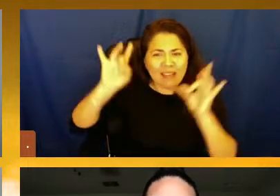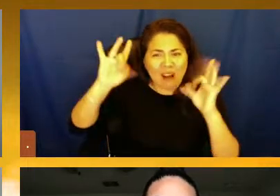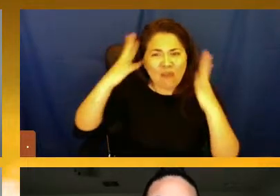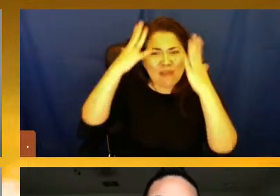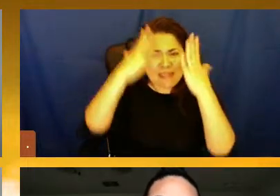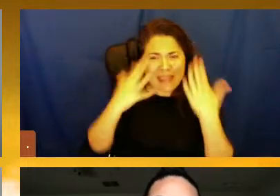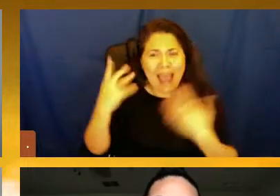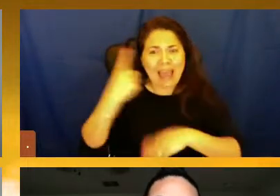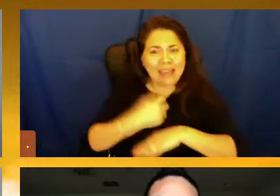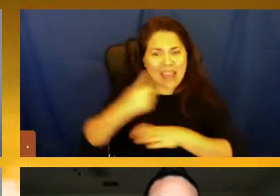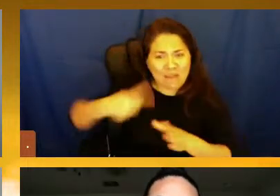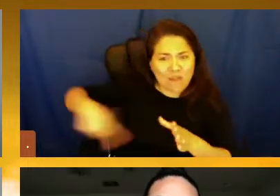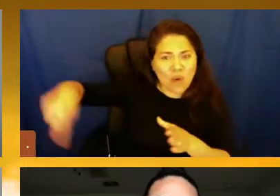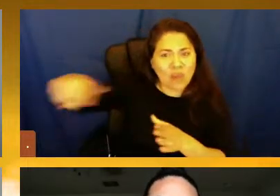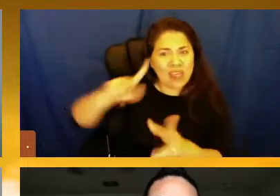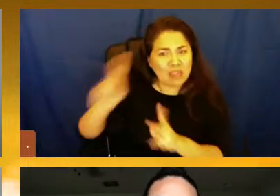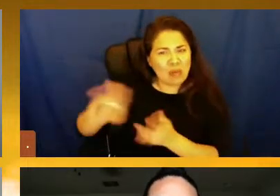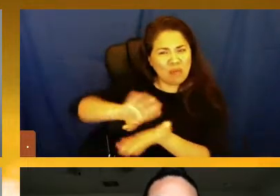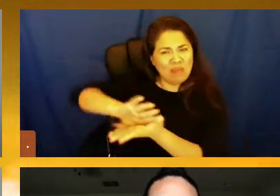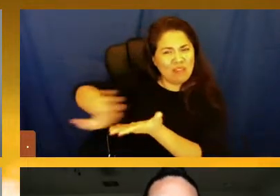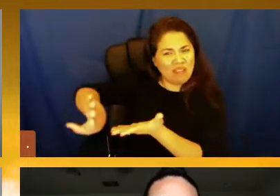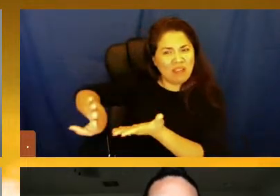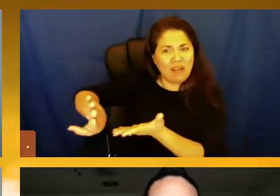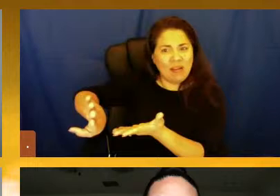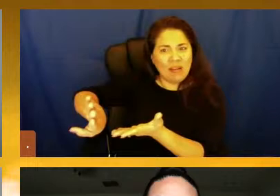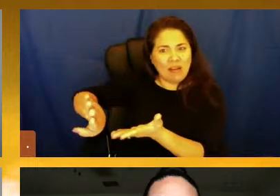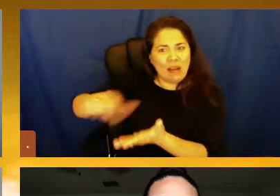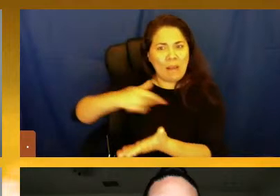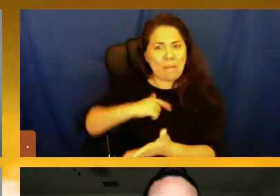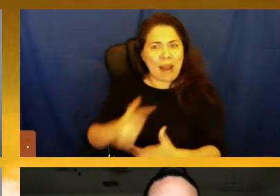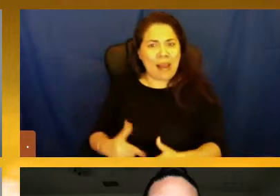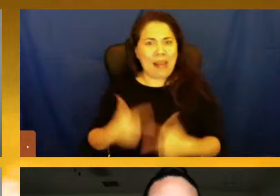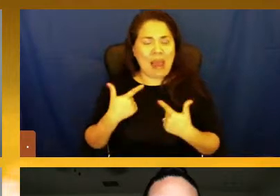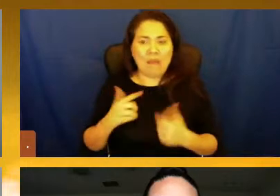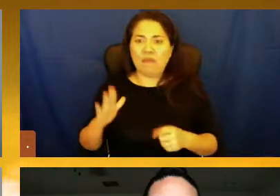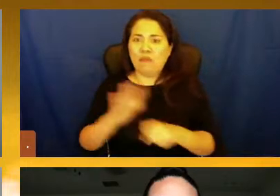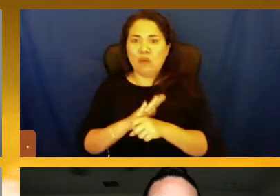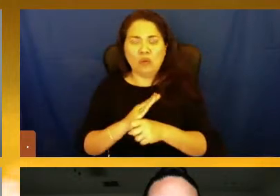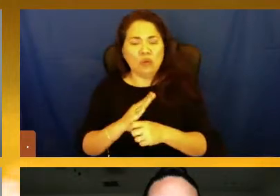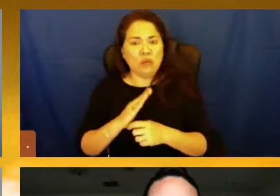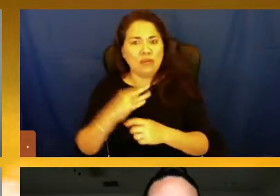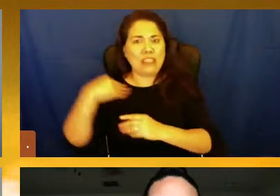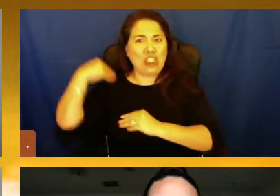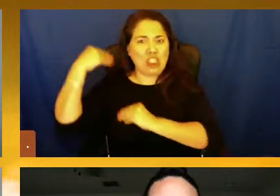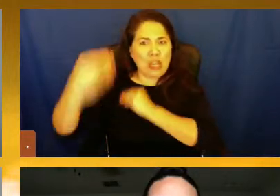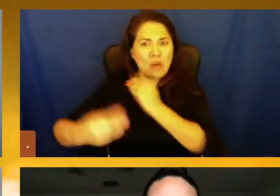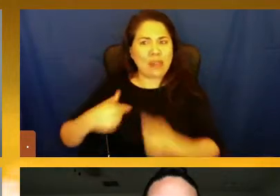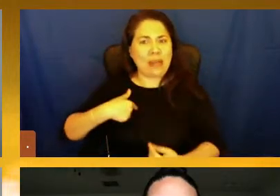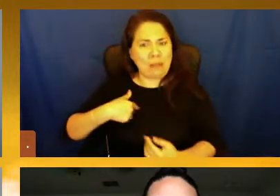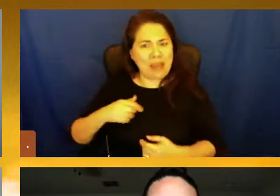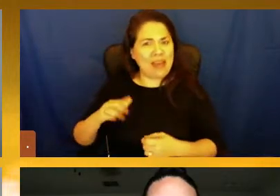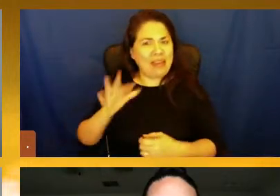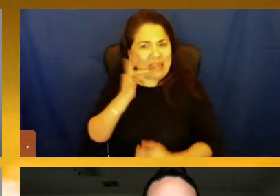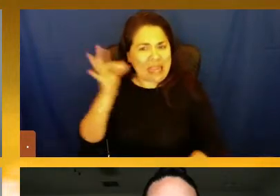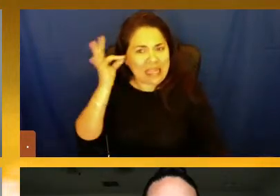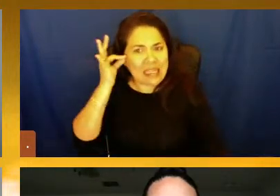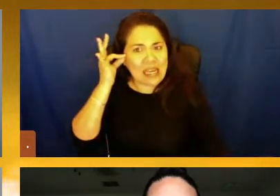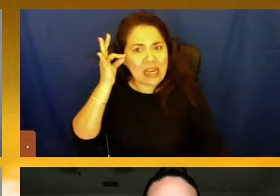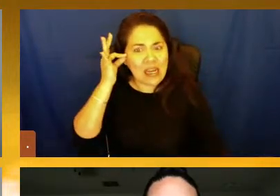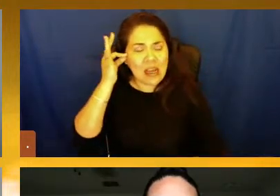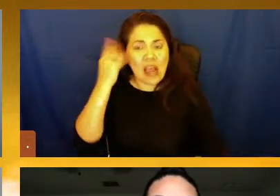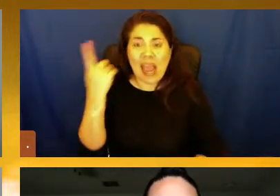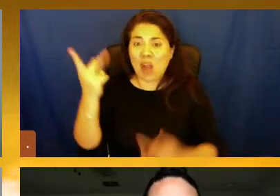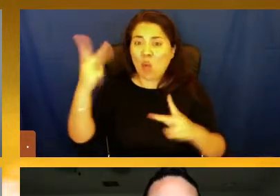families. When you live your life for generations one way, and with the slide of a